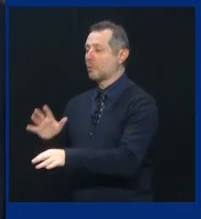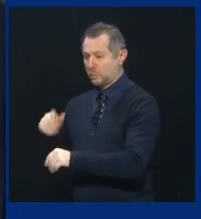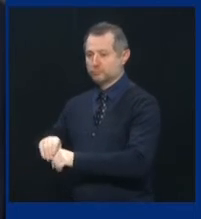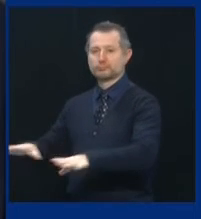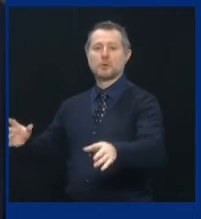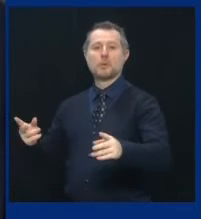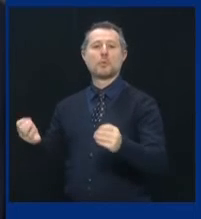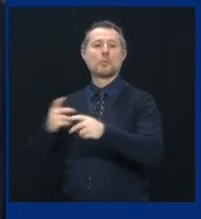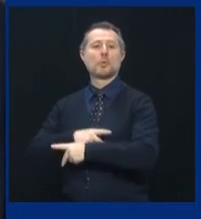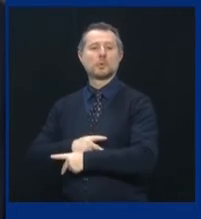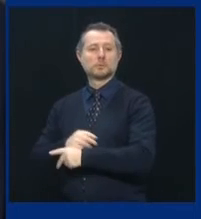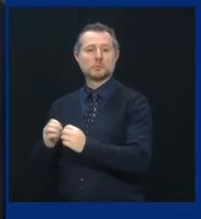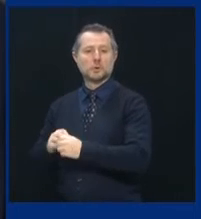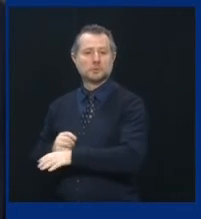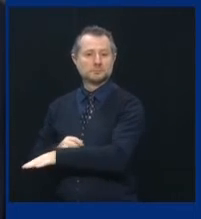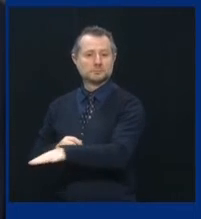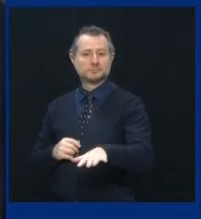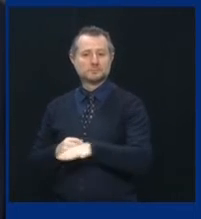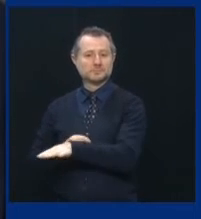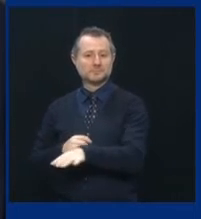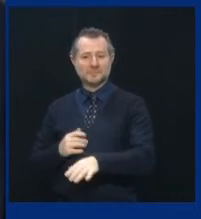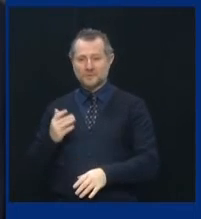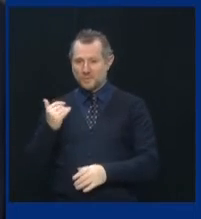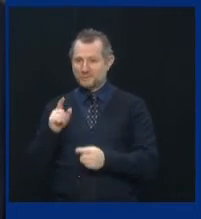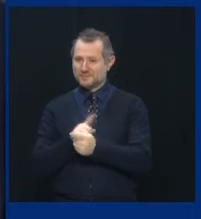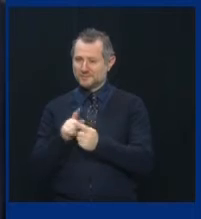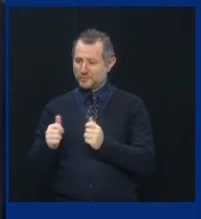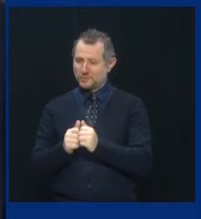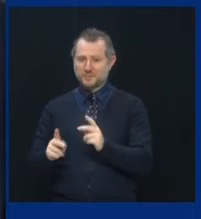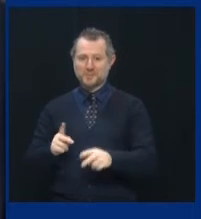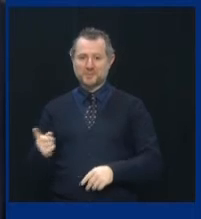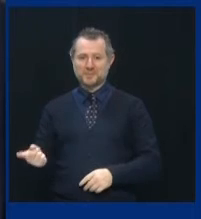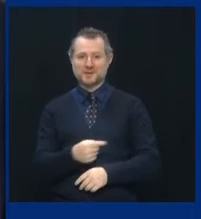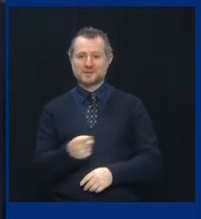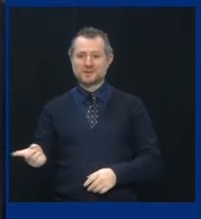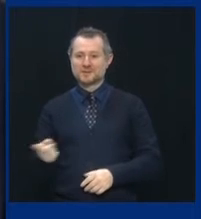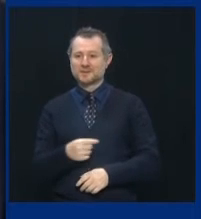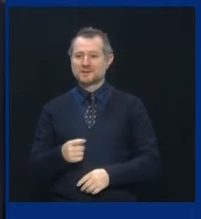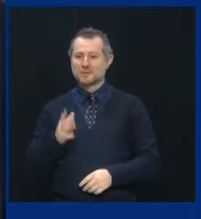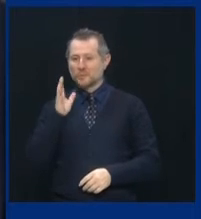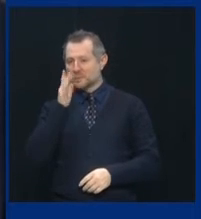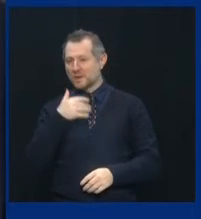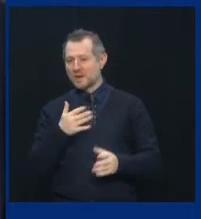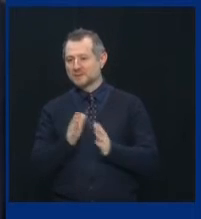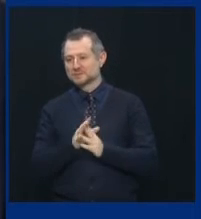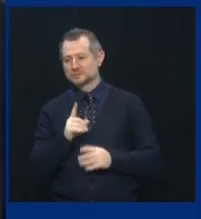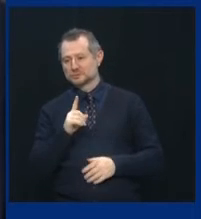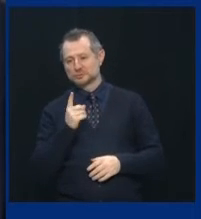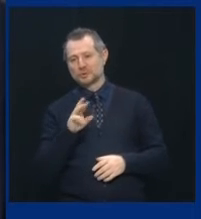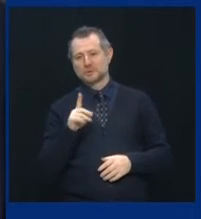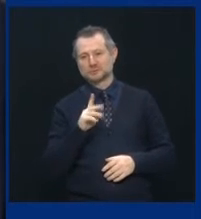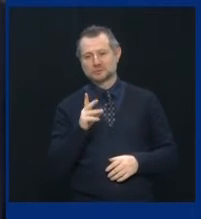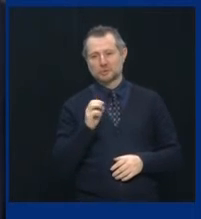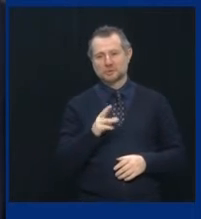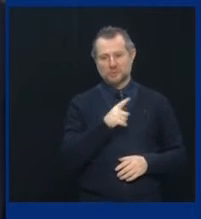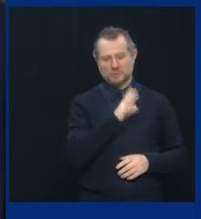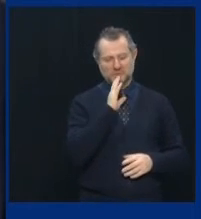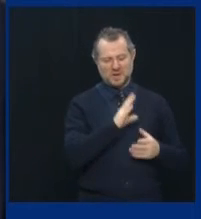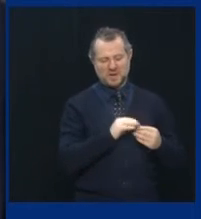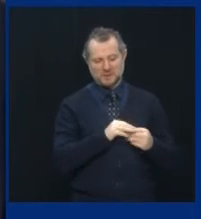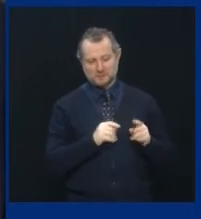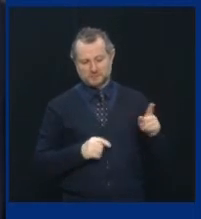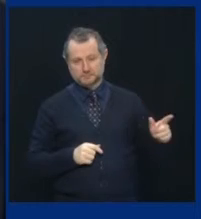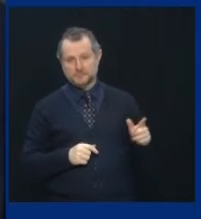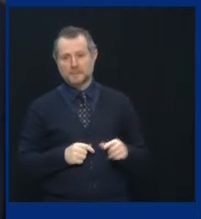because they come in contact with the public. And I'm going to ask Dr. Zucker to comment on this. Look, you're